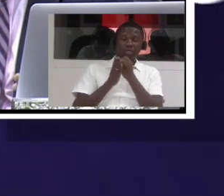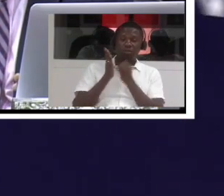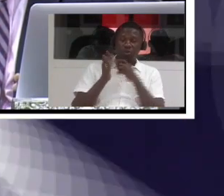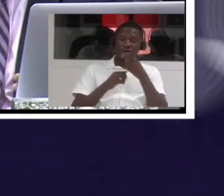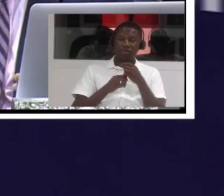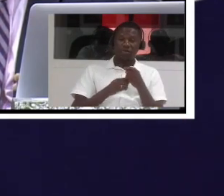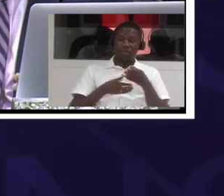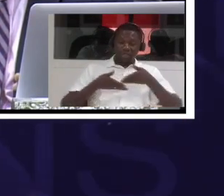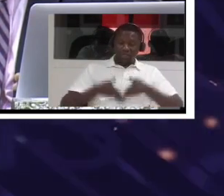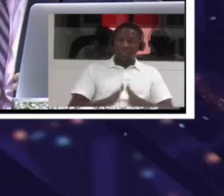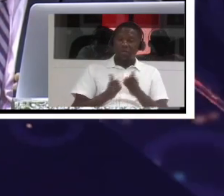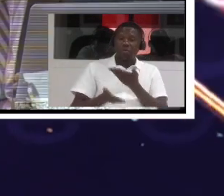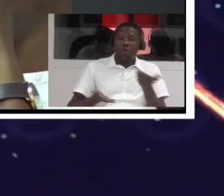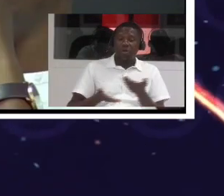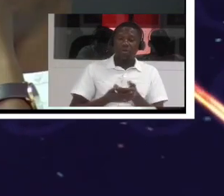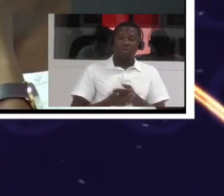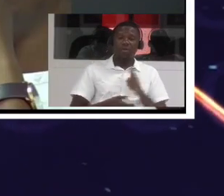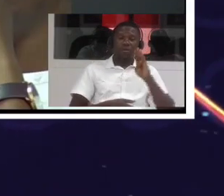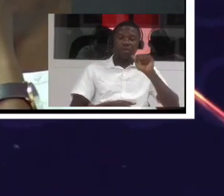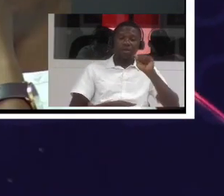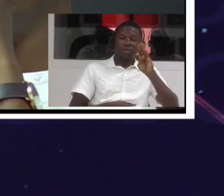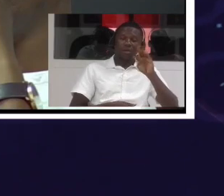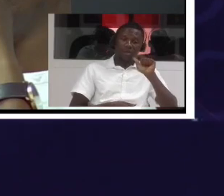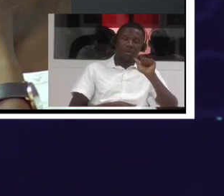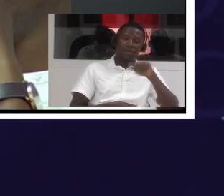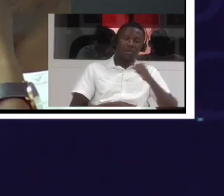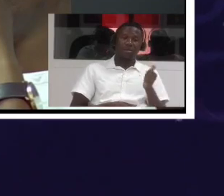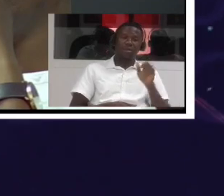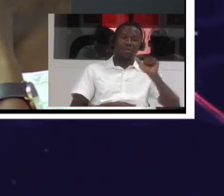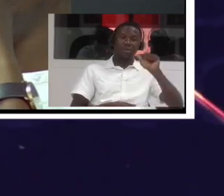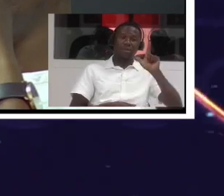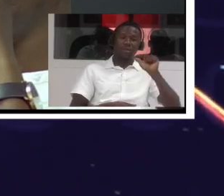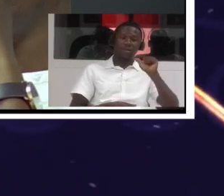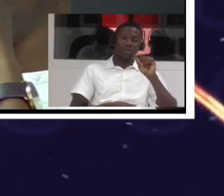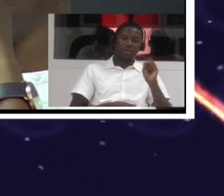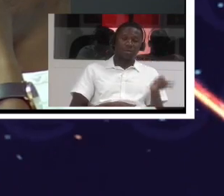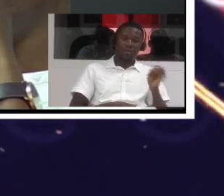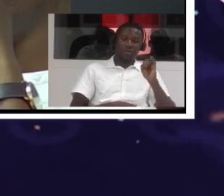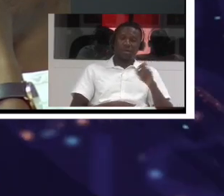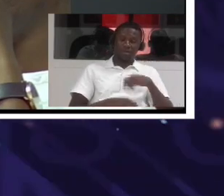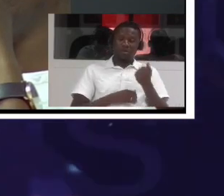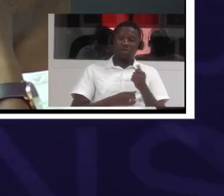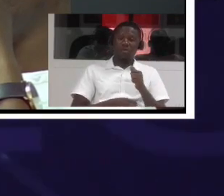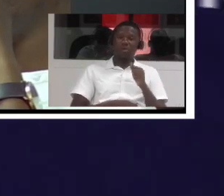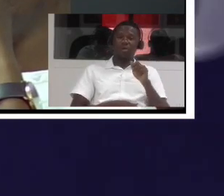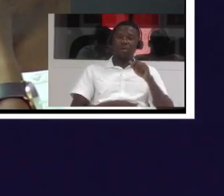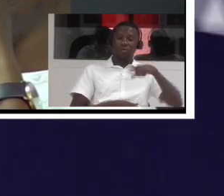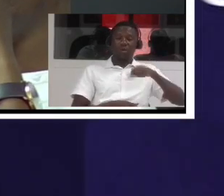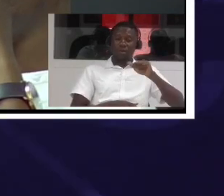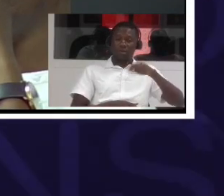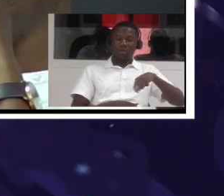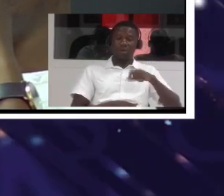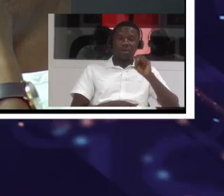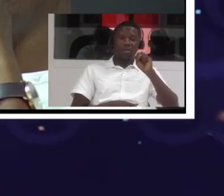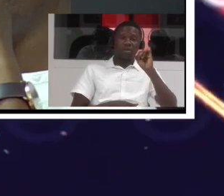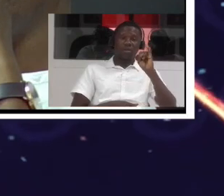Baba and Alhaji were particularly victimized for that. And also Uncle Pap Sen was victimized. Even Deda Khaira was also